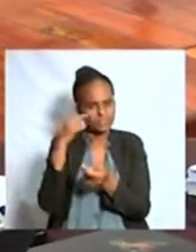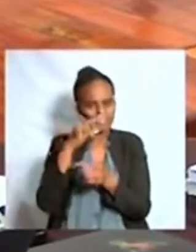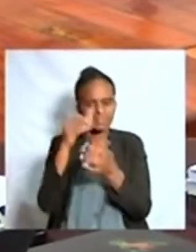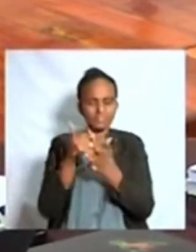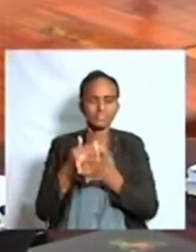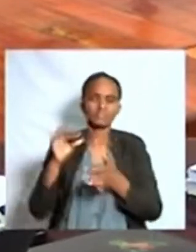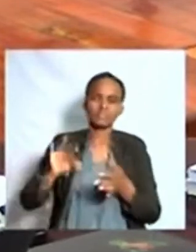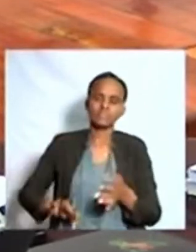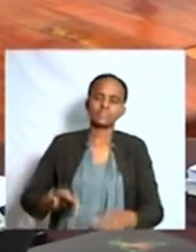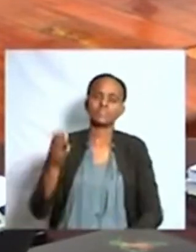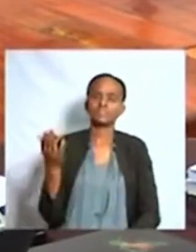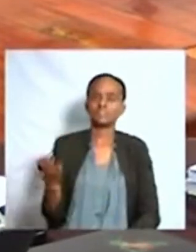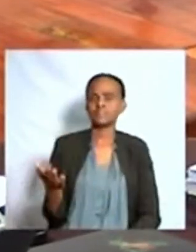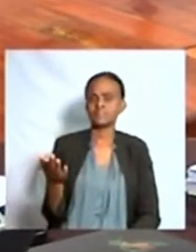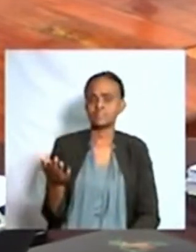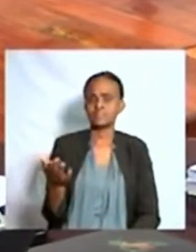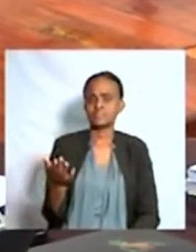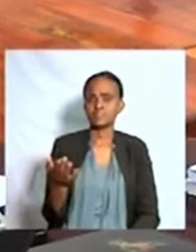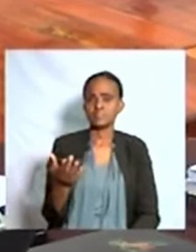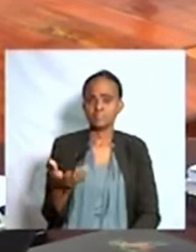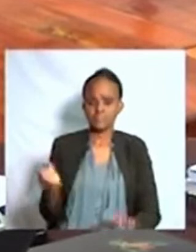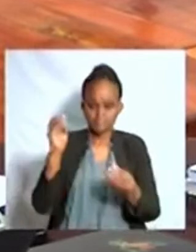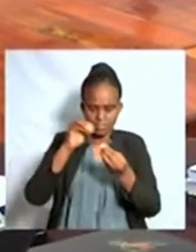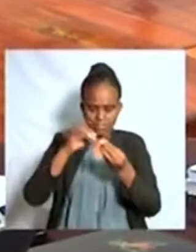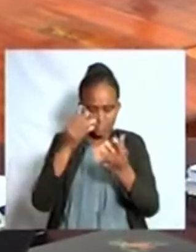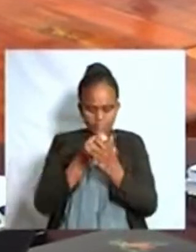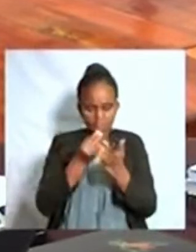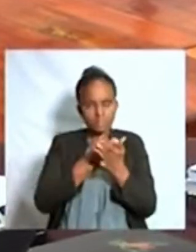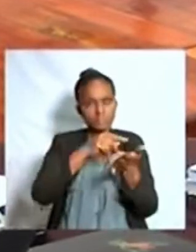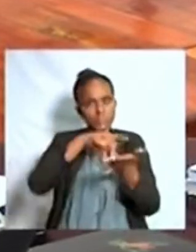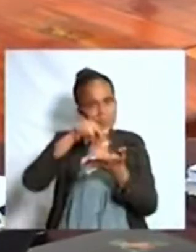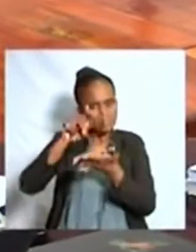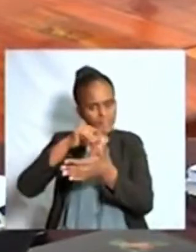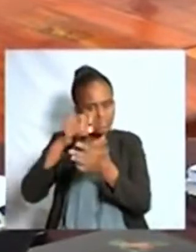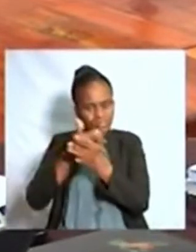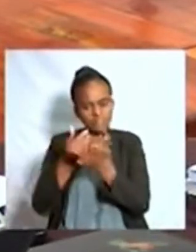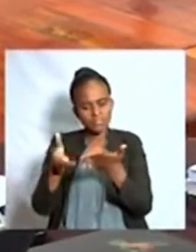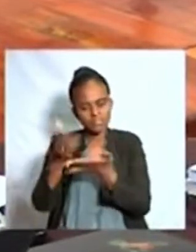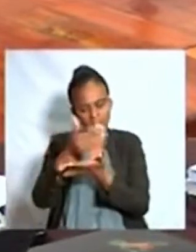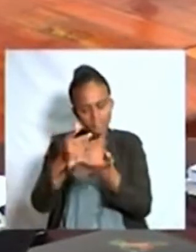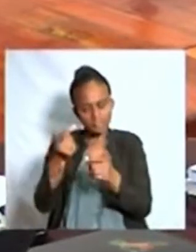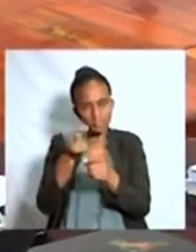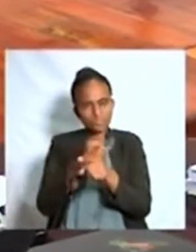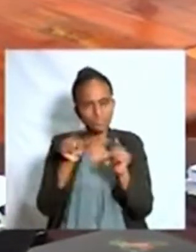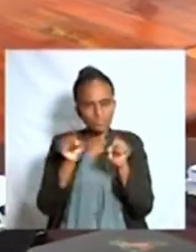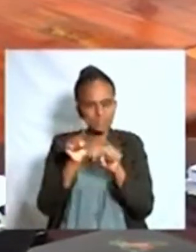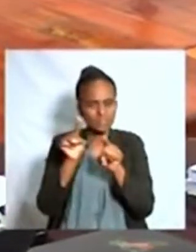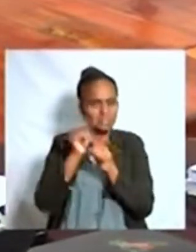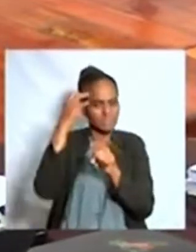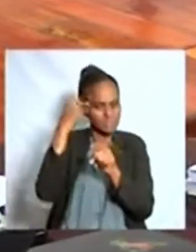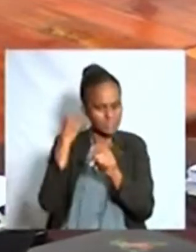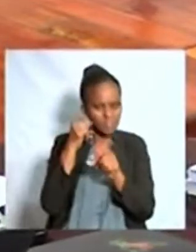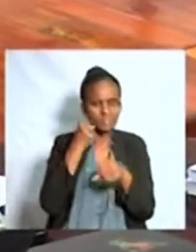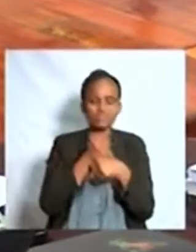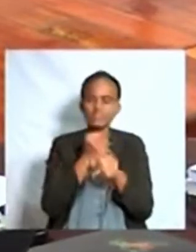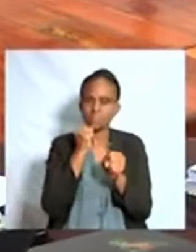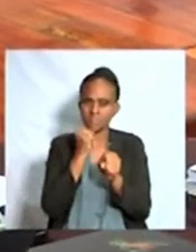bay. Additional funds paid to the contractor were recovered from the said officers. Reference is made to